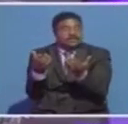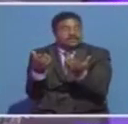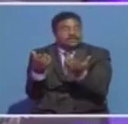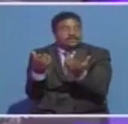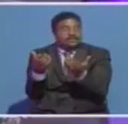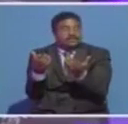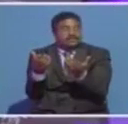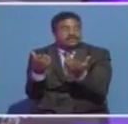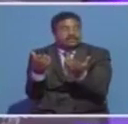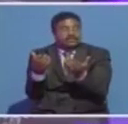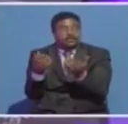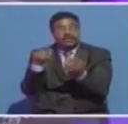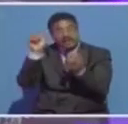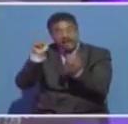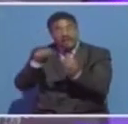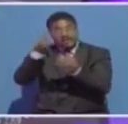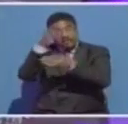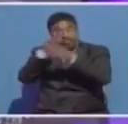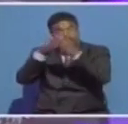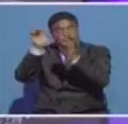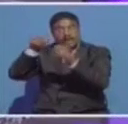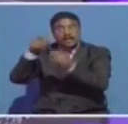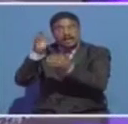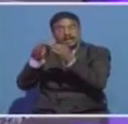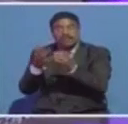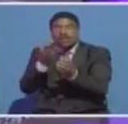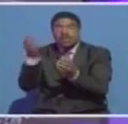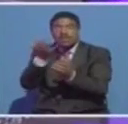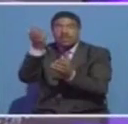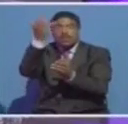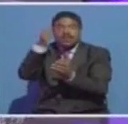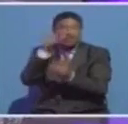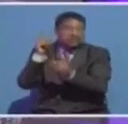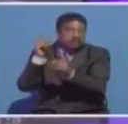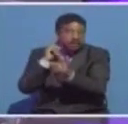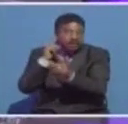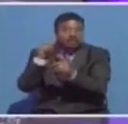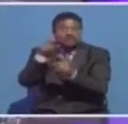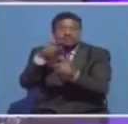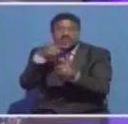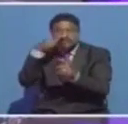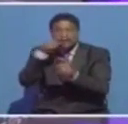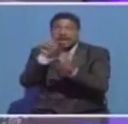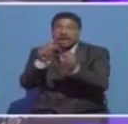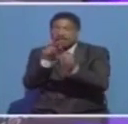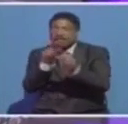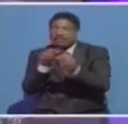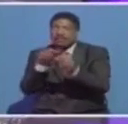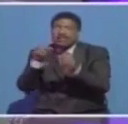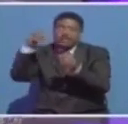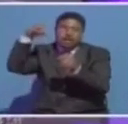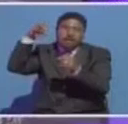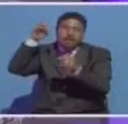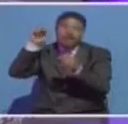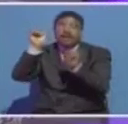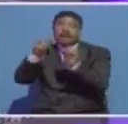can detect smoke and offset the sprinklers, water sprinklers. So those